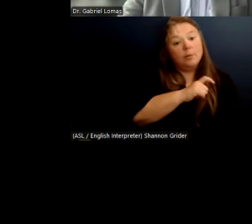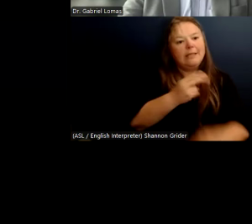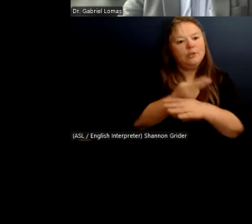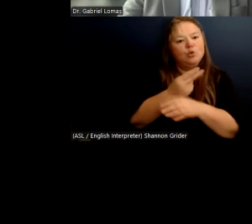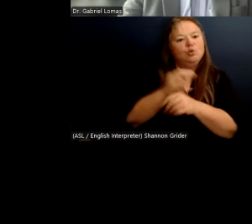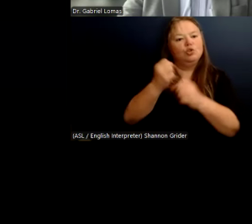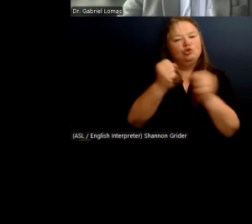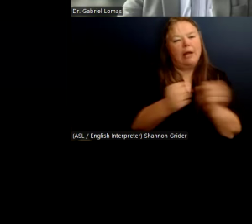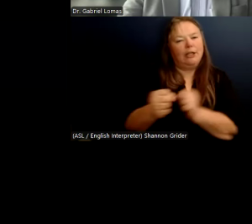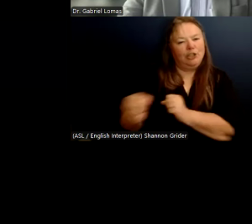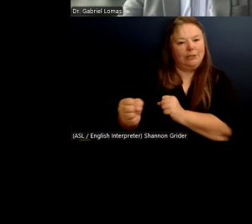enforcement uses,